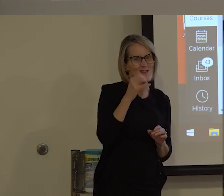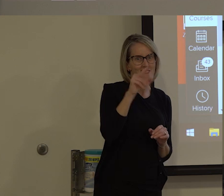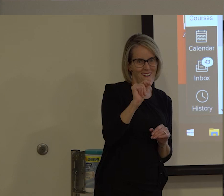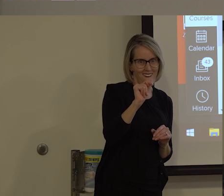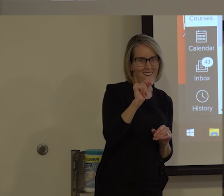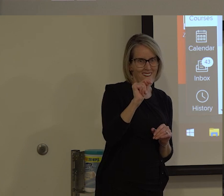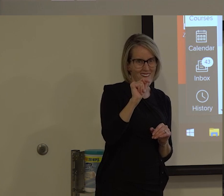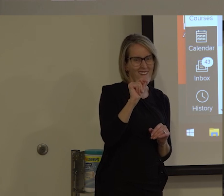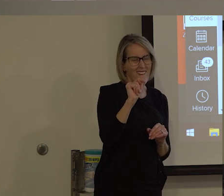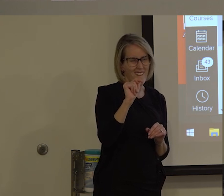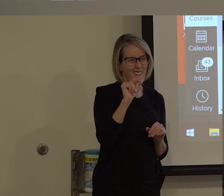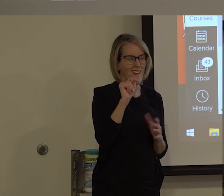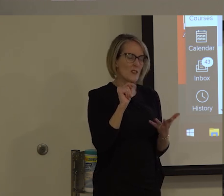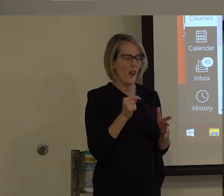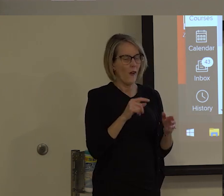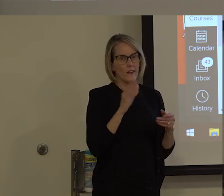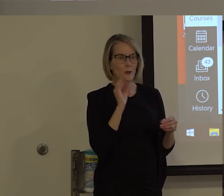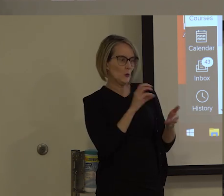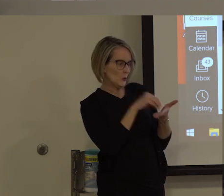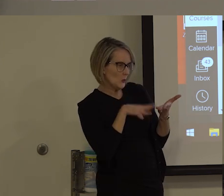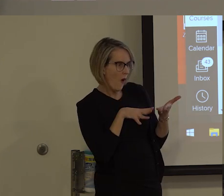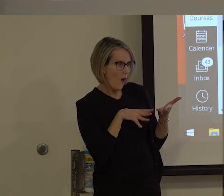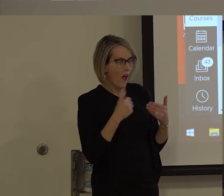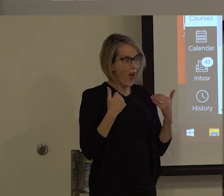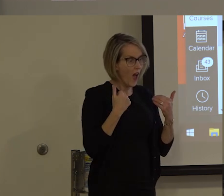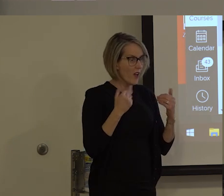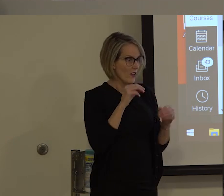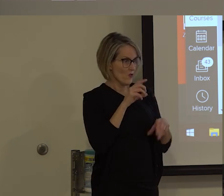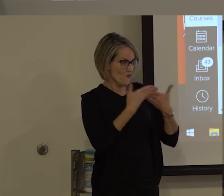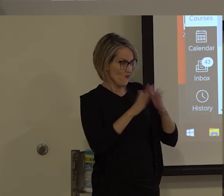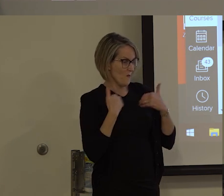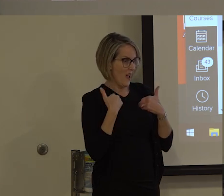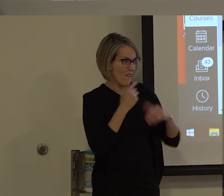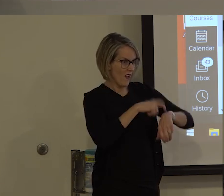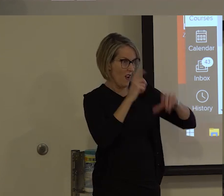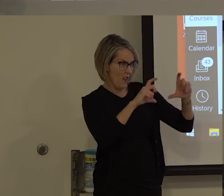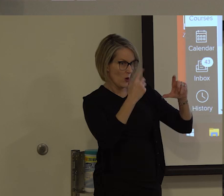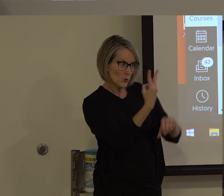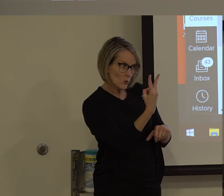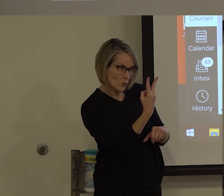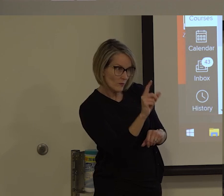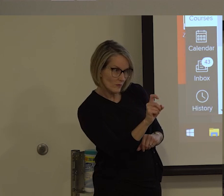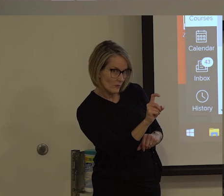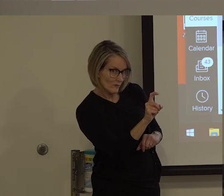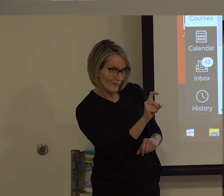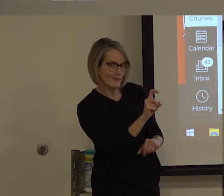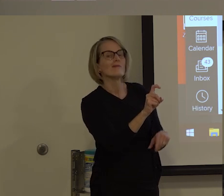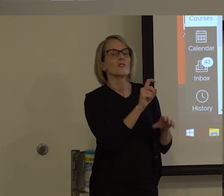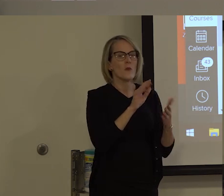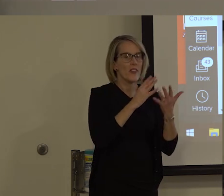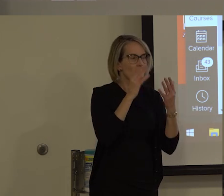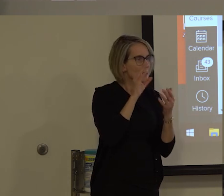we're asking them, you know, are there 2 clocks within the room? So now once they've sort of combed through the